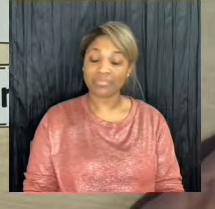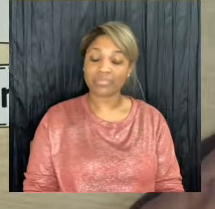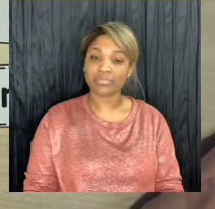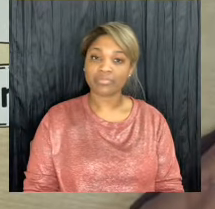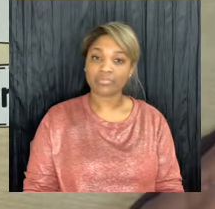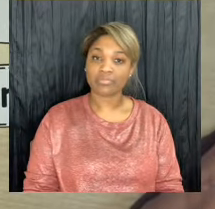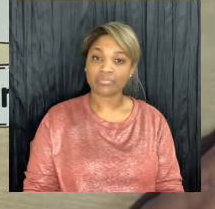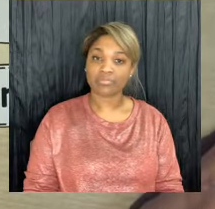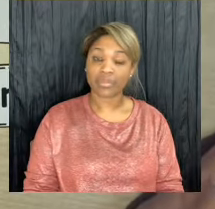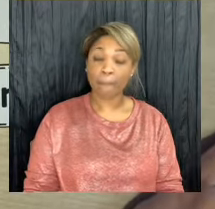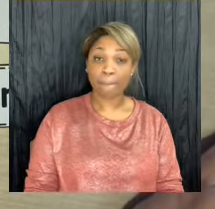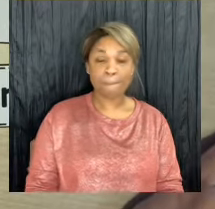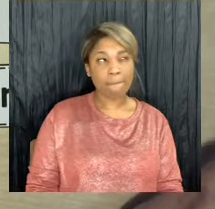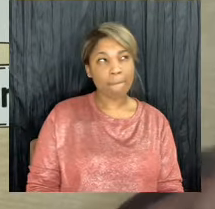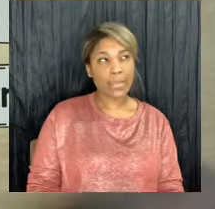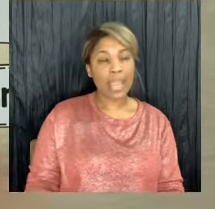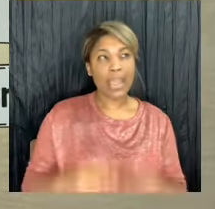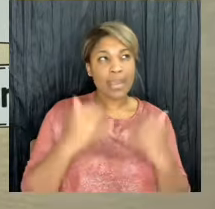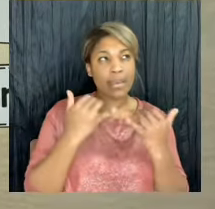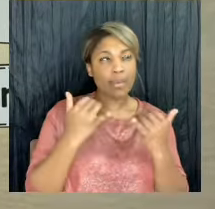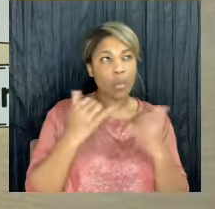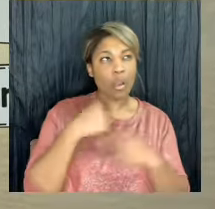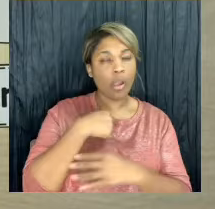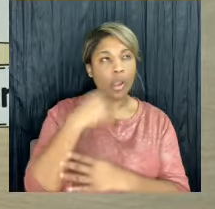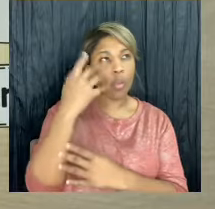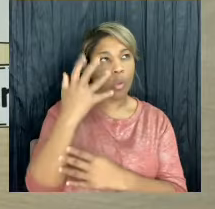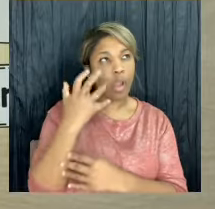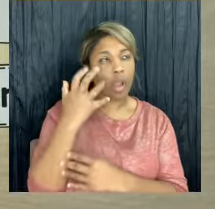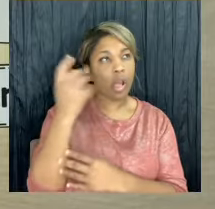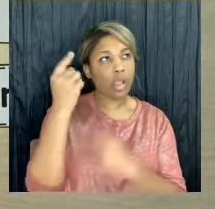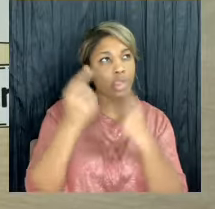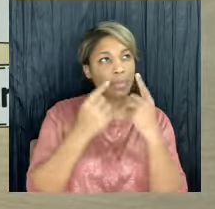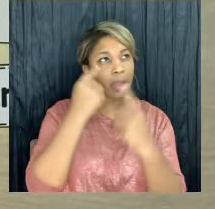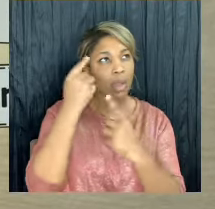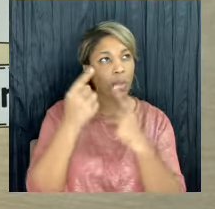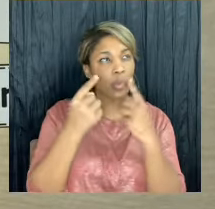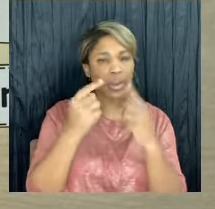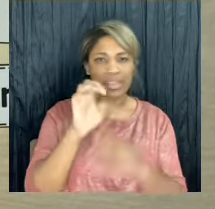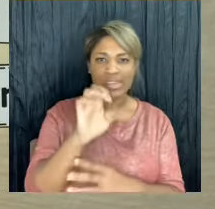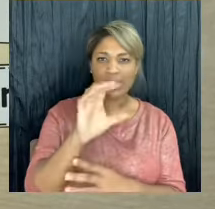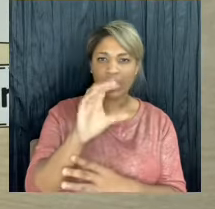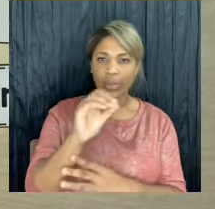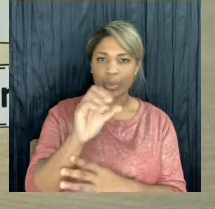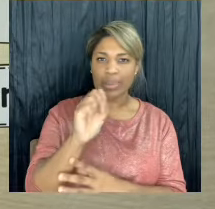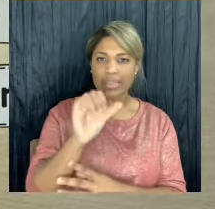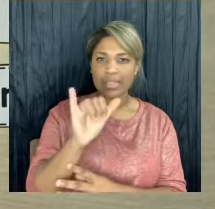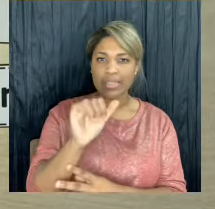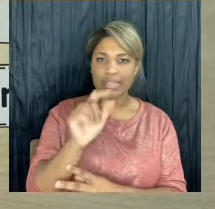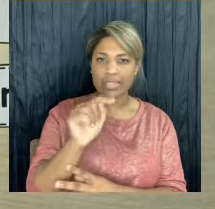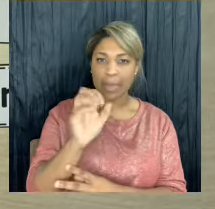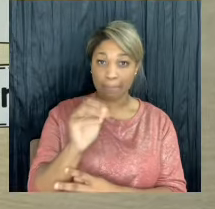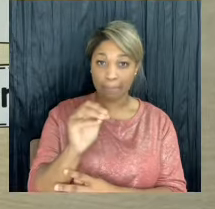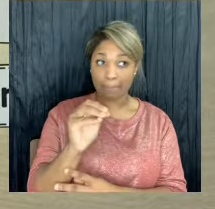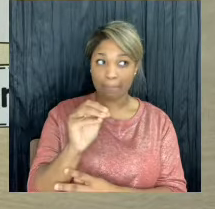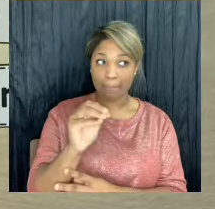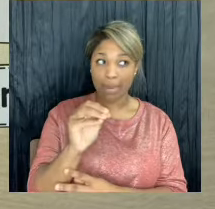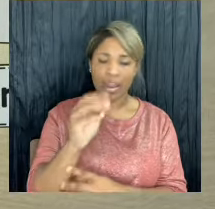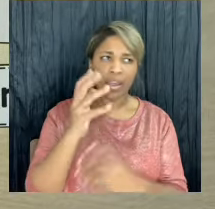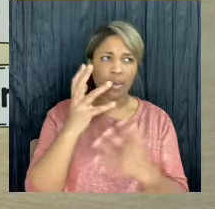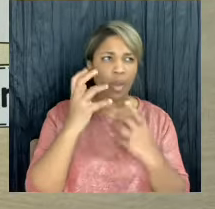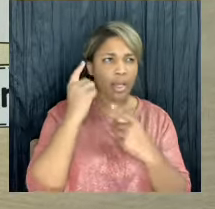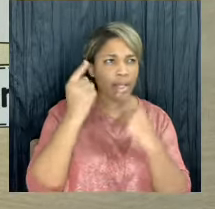Now, I want to think about an ecosystem, and I want to think about a place where I